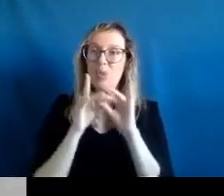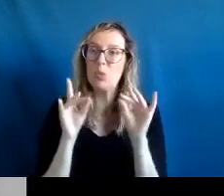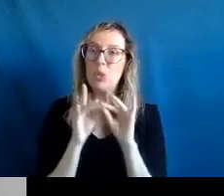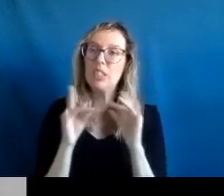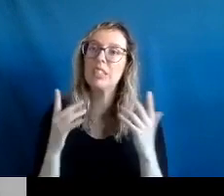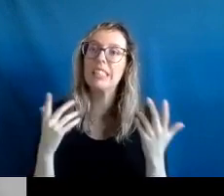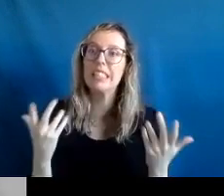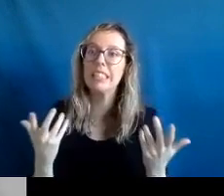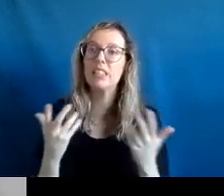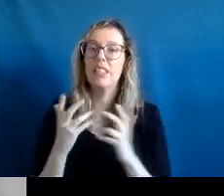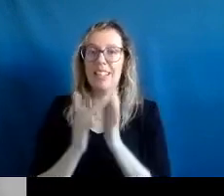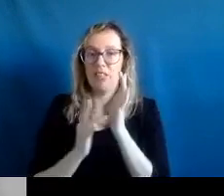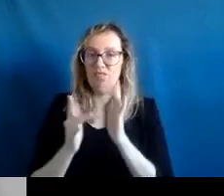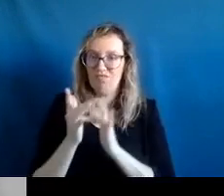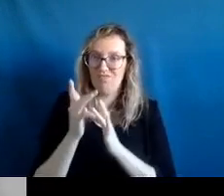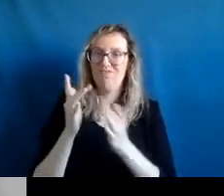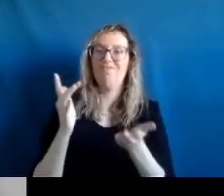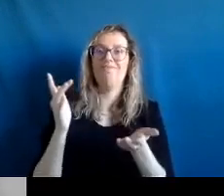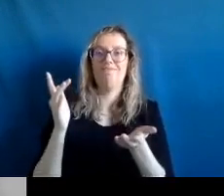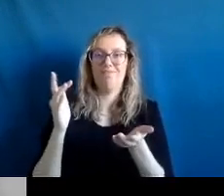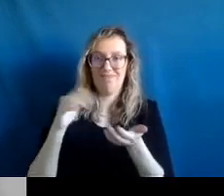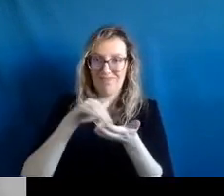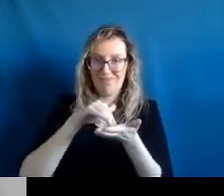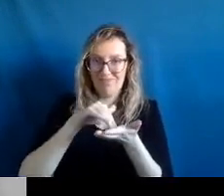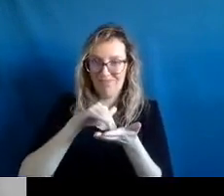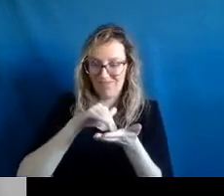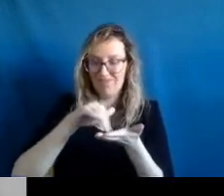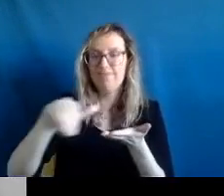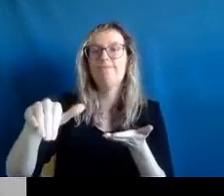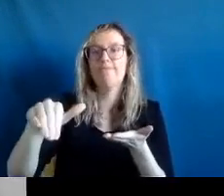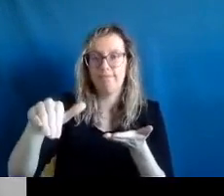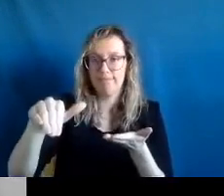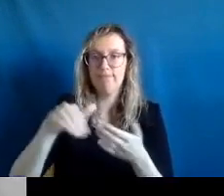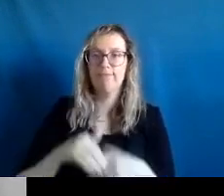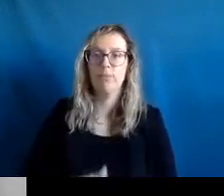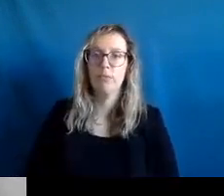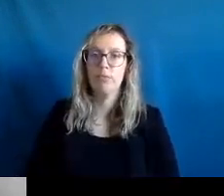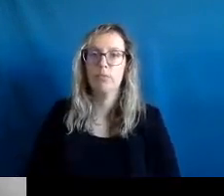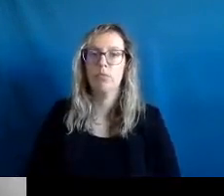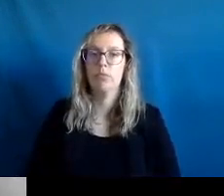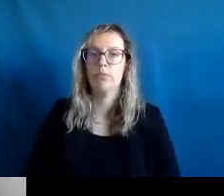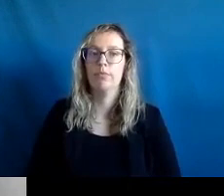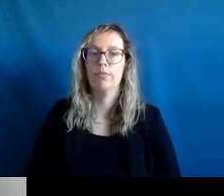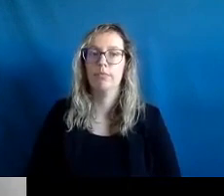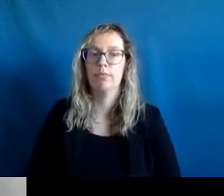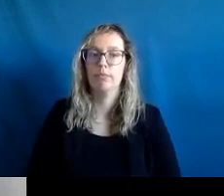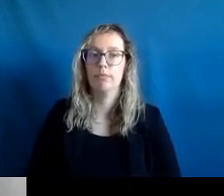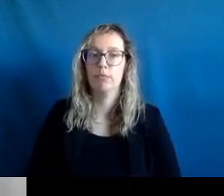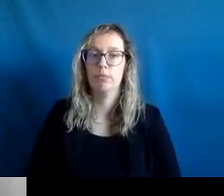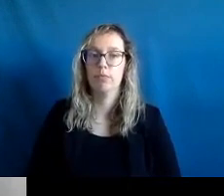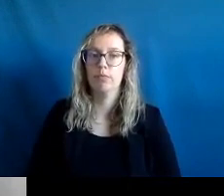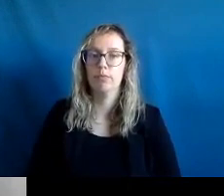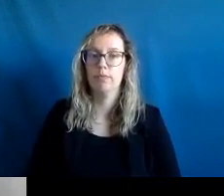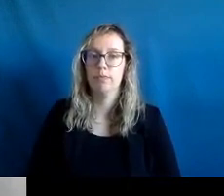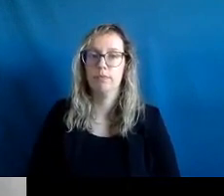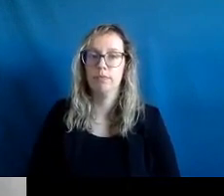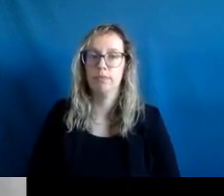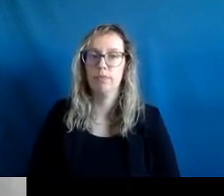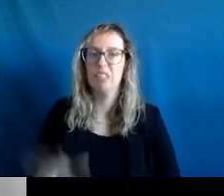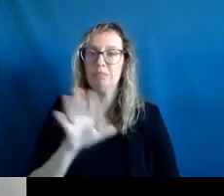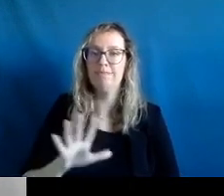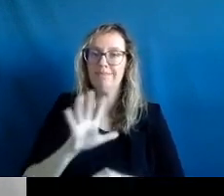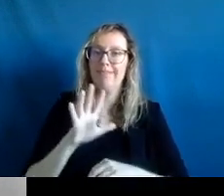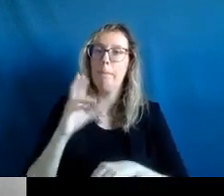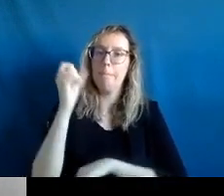on the judge's bench at the palace called Stone Pavement, in Aramaic Gabbatha. It was about noon on the preparation day for